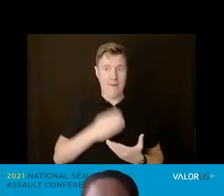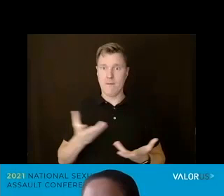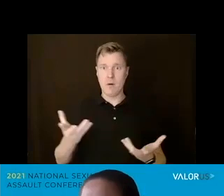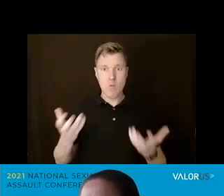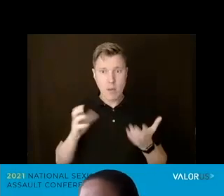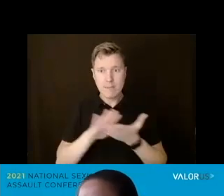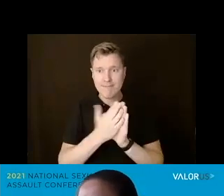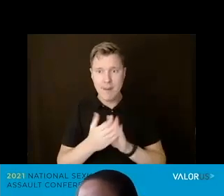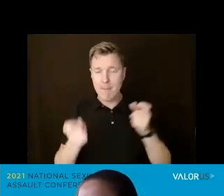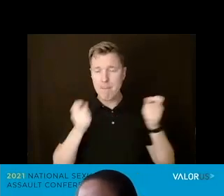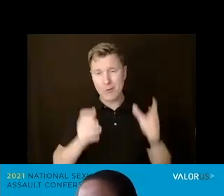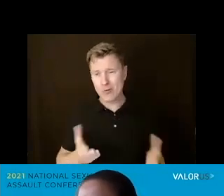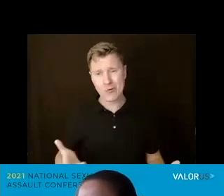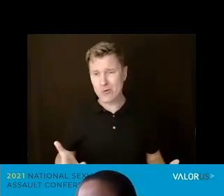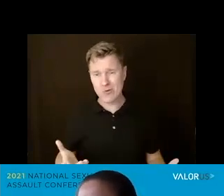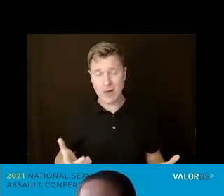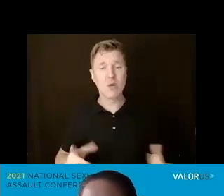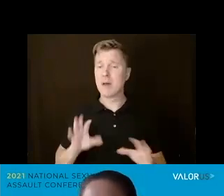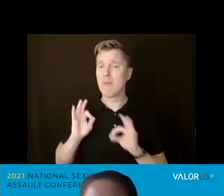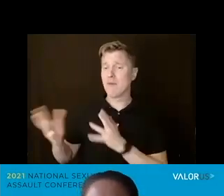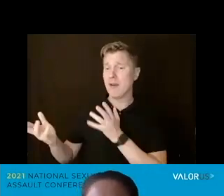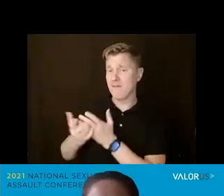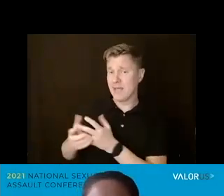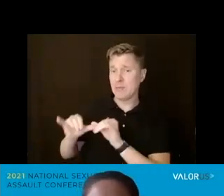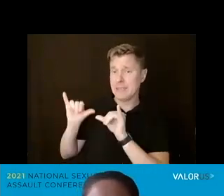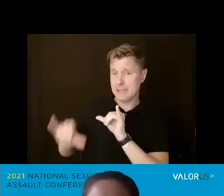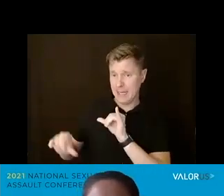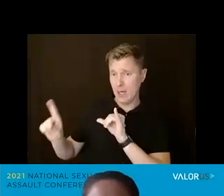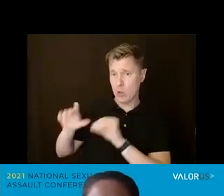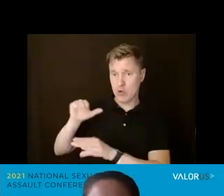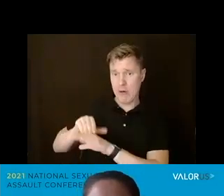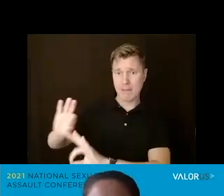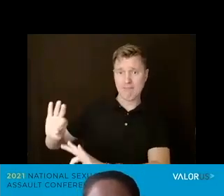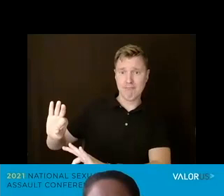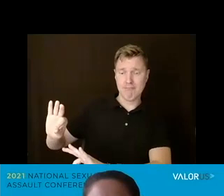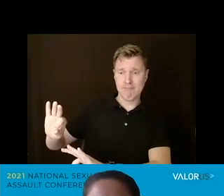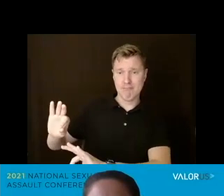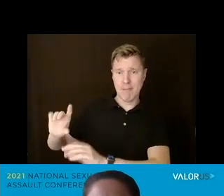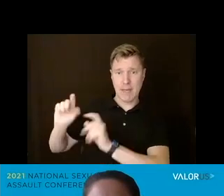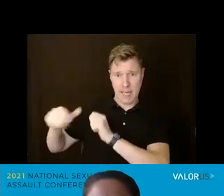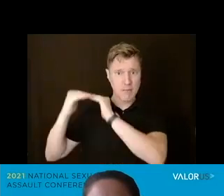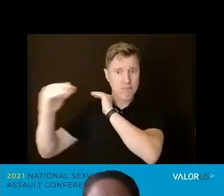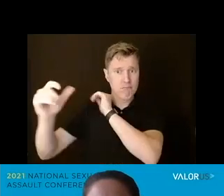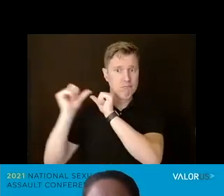And that's like, you know, it's a perfect fit for them to stay where they are at. But we all deserve to be able